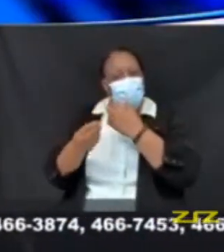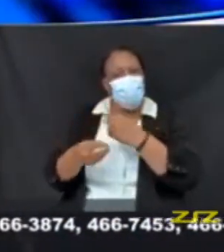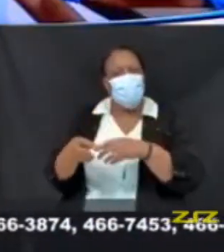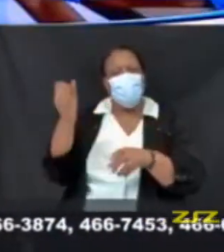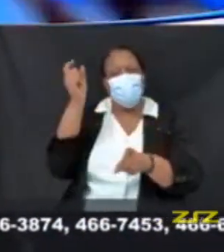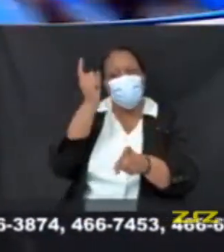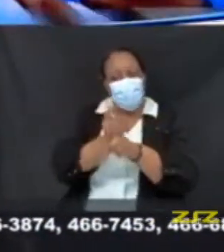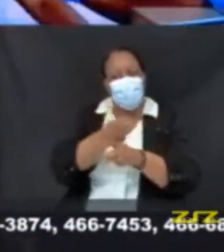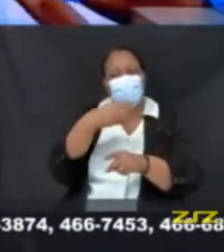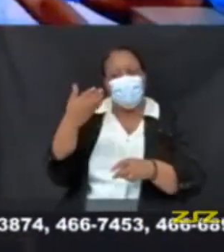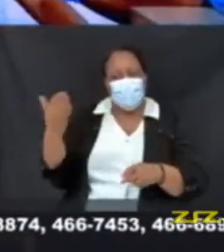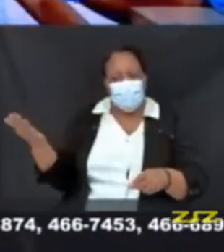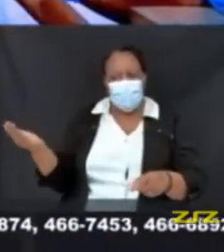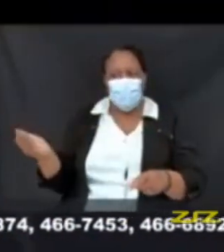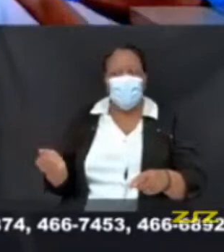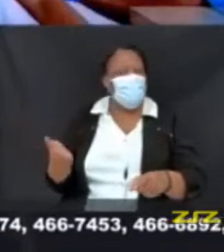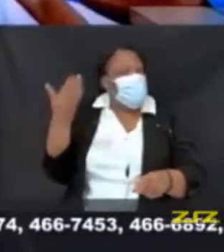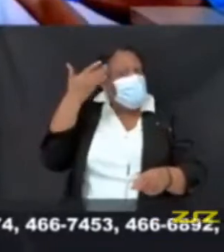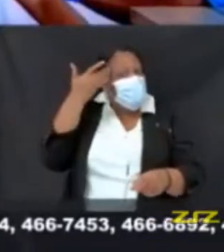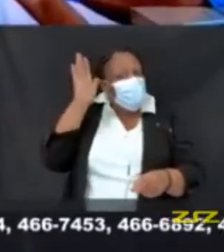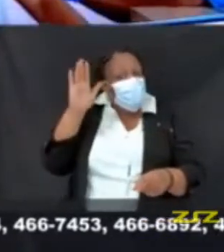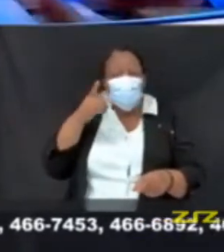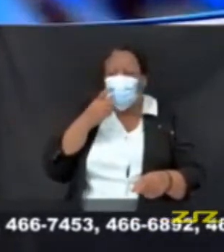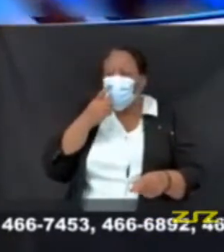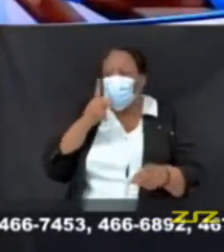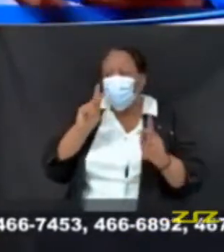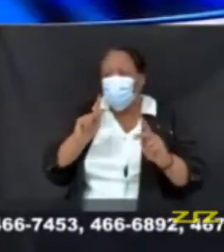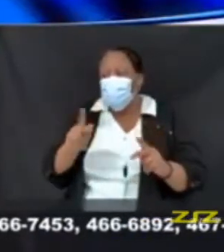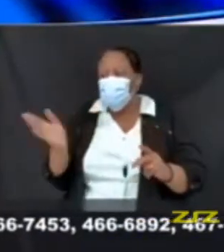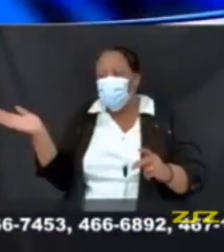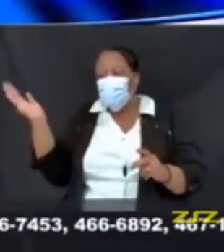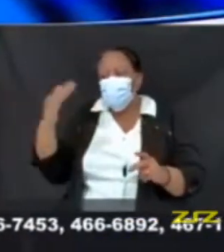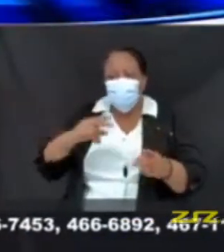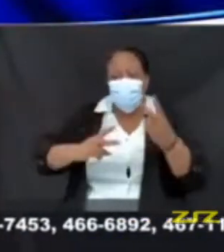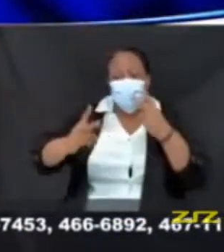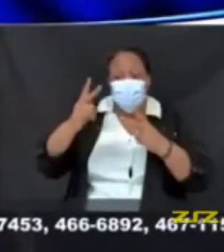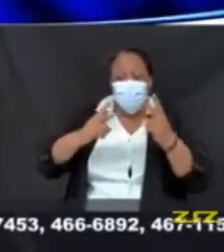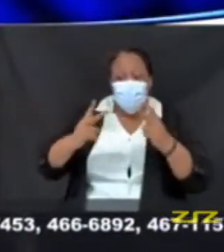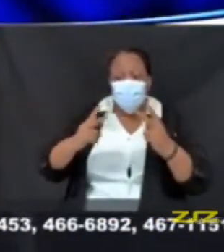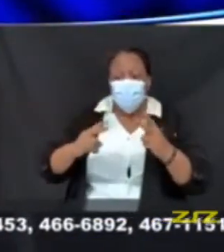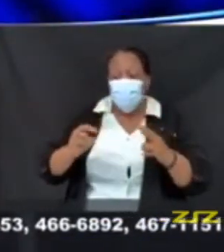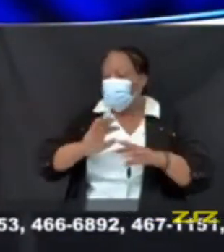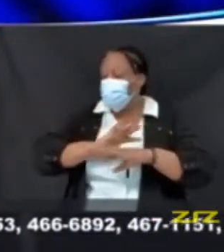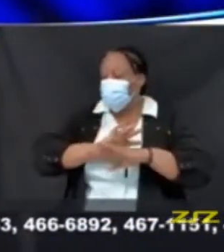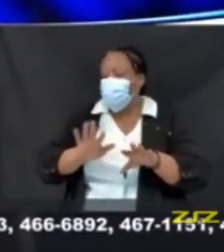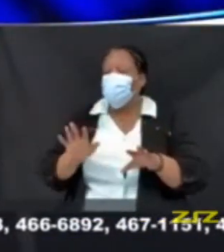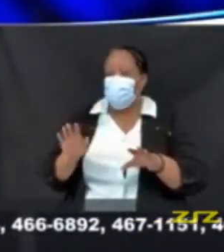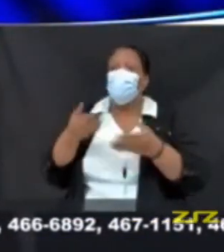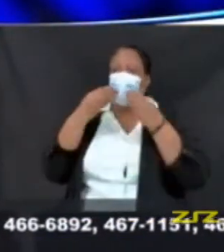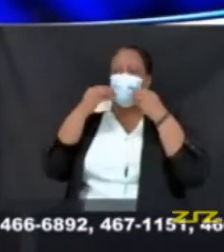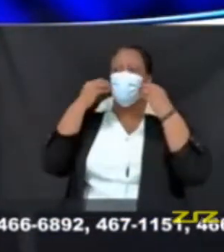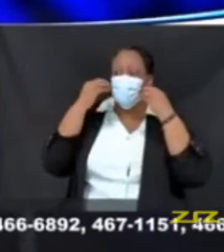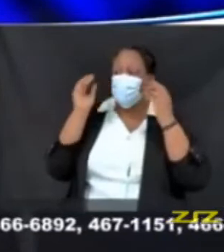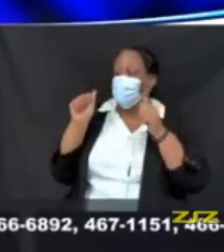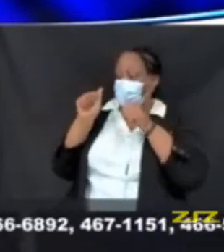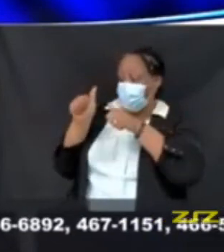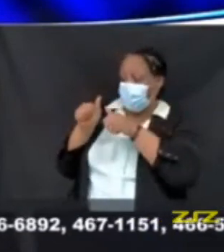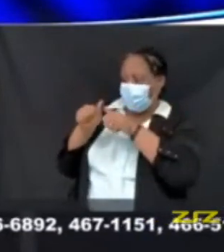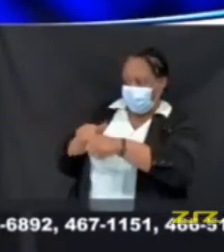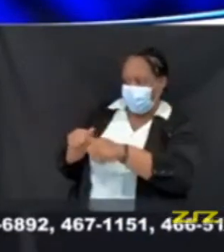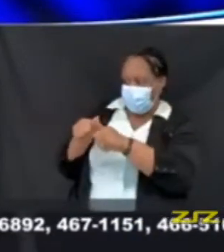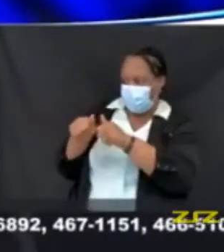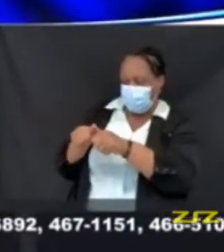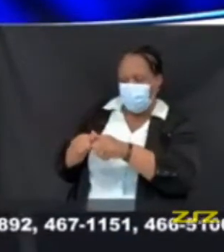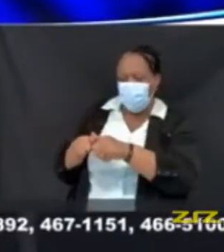in case there is someone there who might be infectious, you will not be at risk, or you would reduce your risk. Once you're following